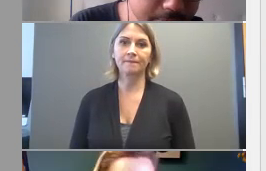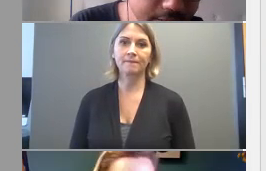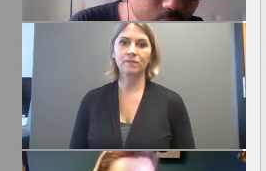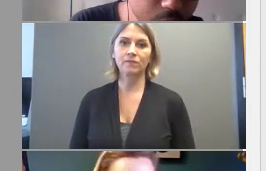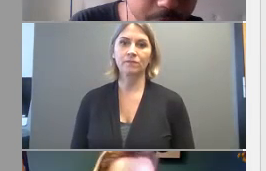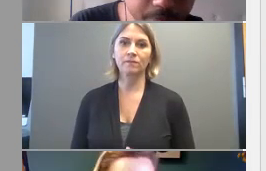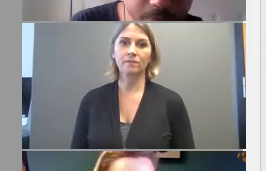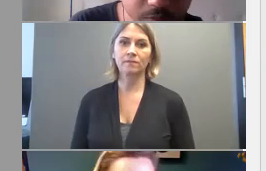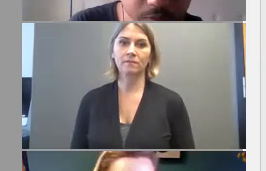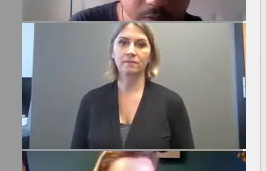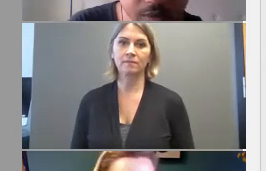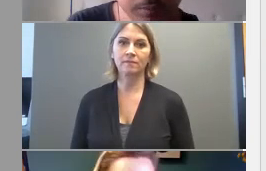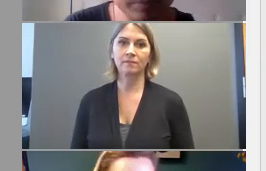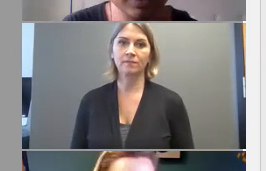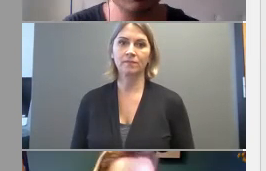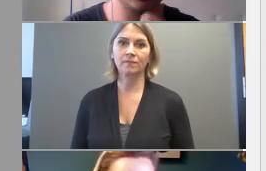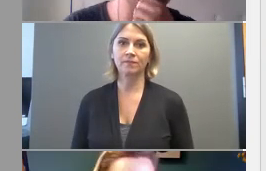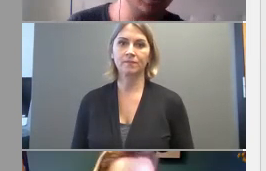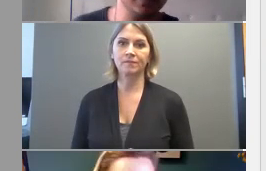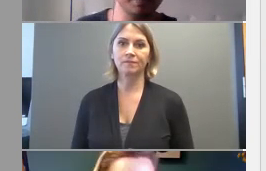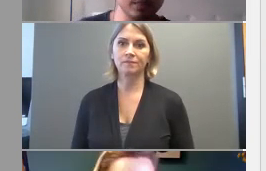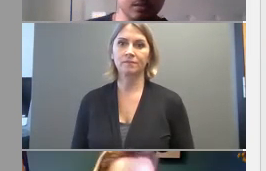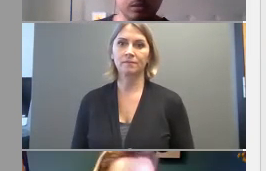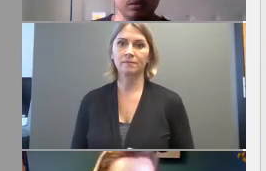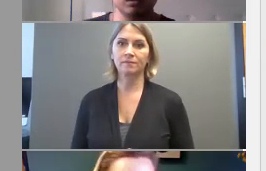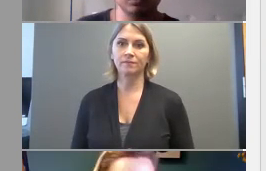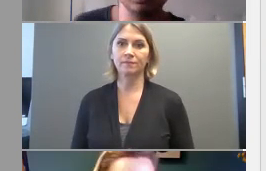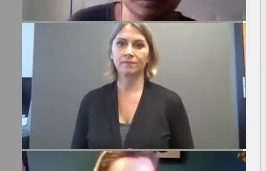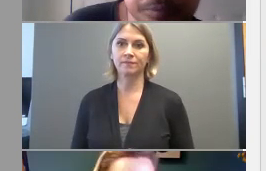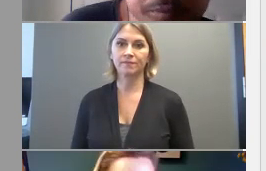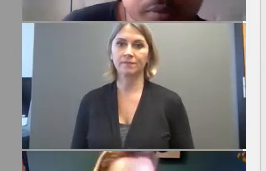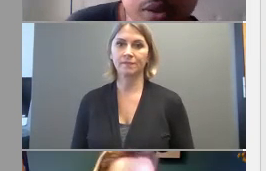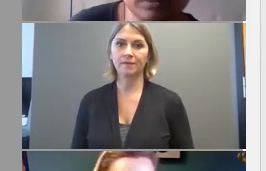let's come back to this particular.